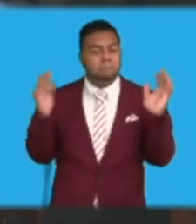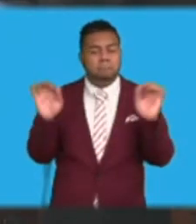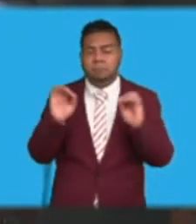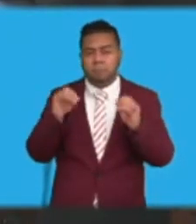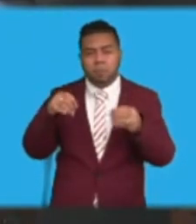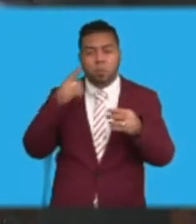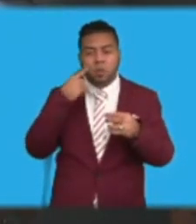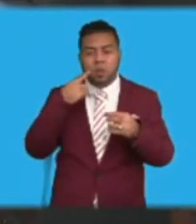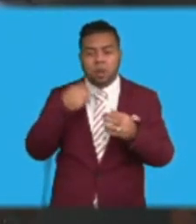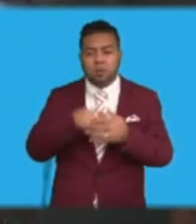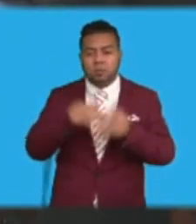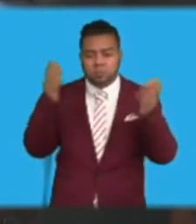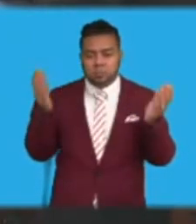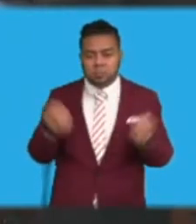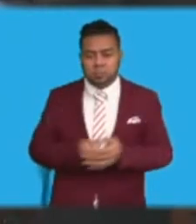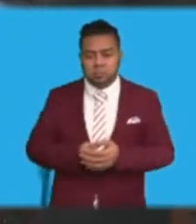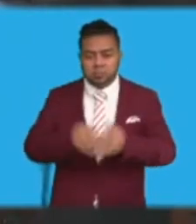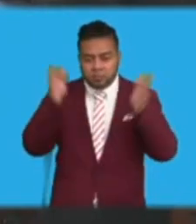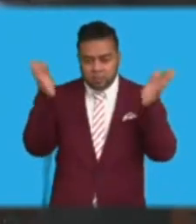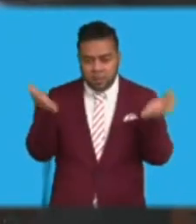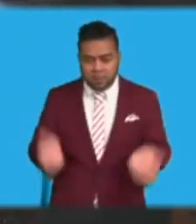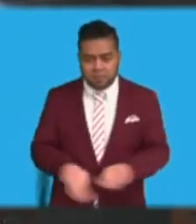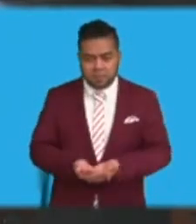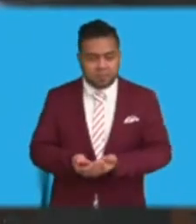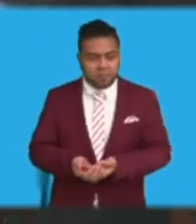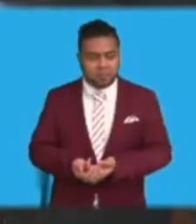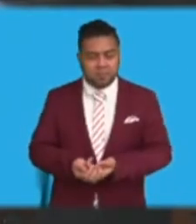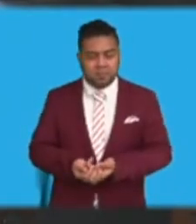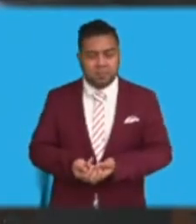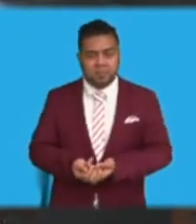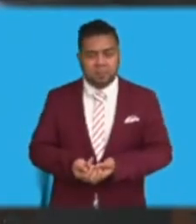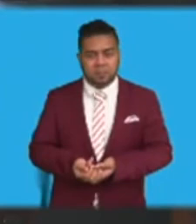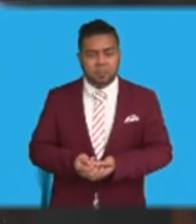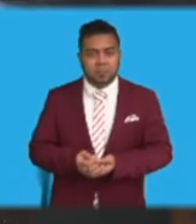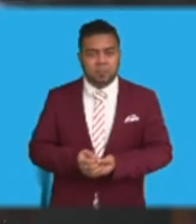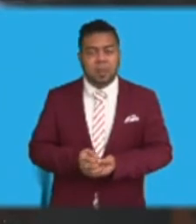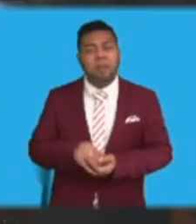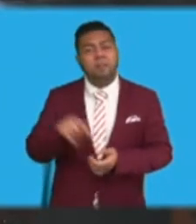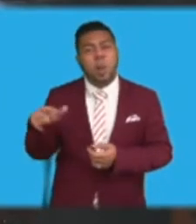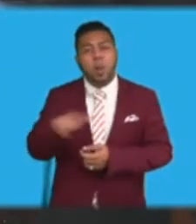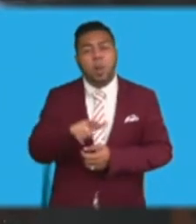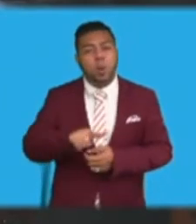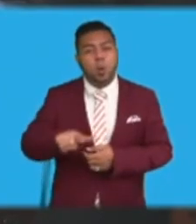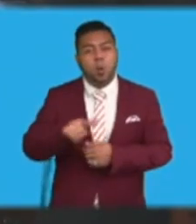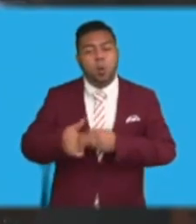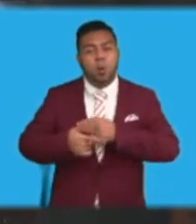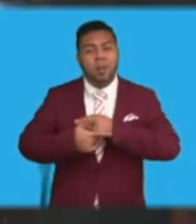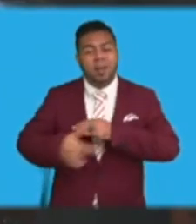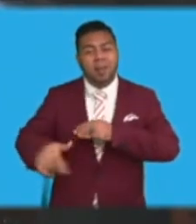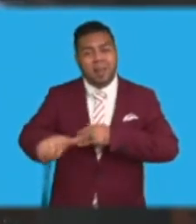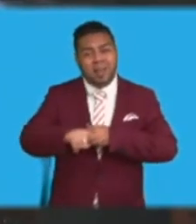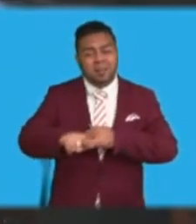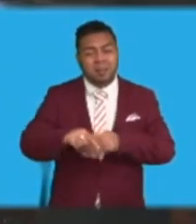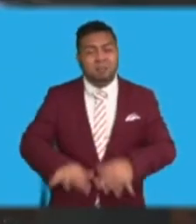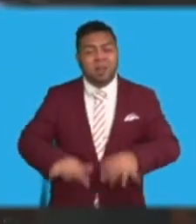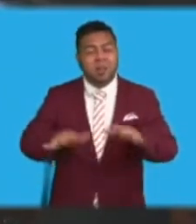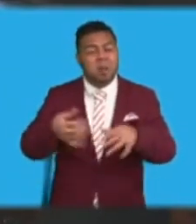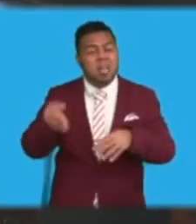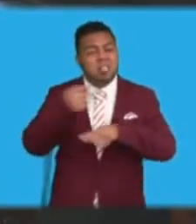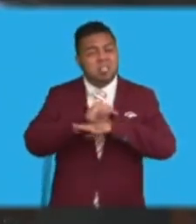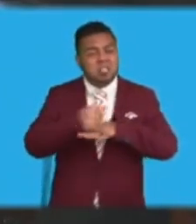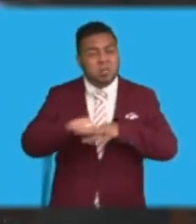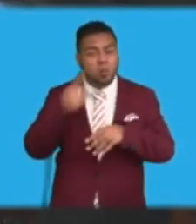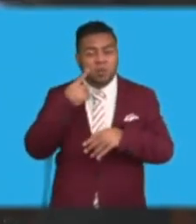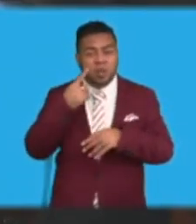Speaker, coastal flooding occurs when normally dry and low-lying land is flooded by seawater, and we have seen a number